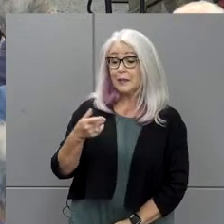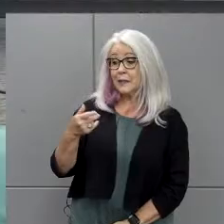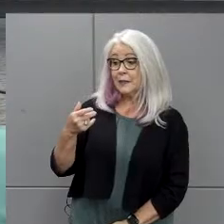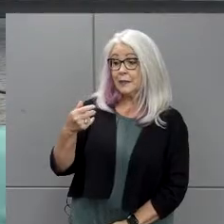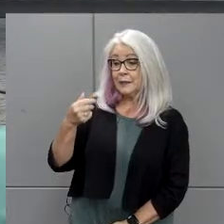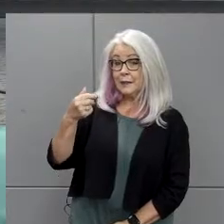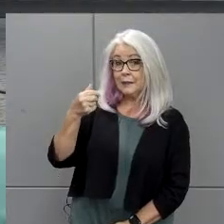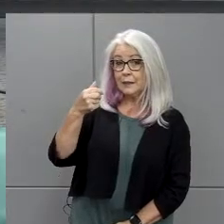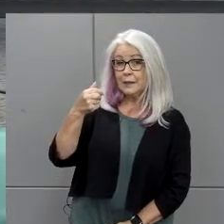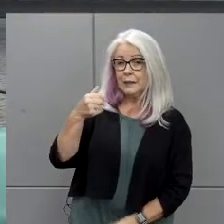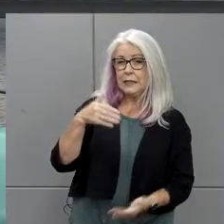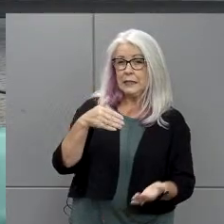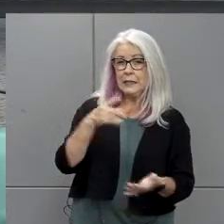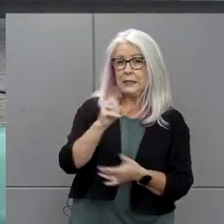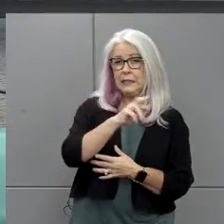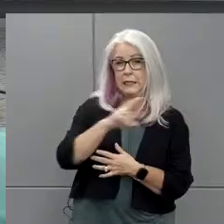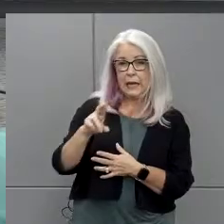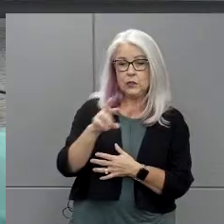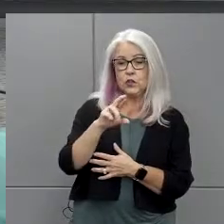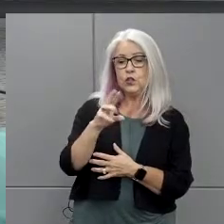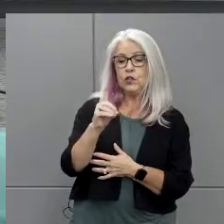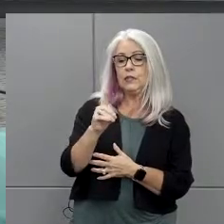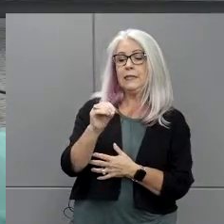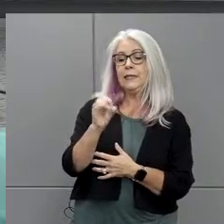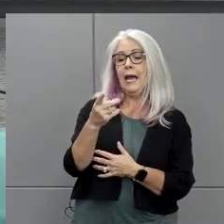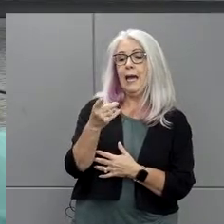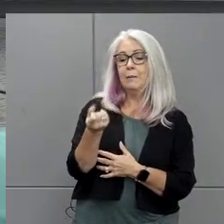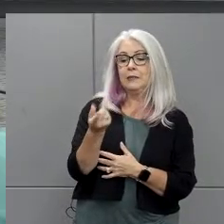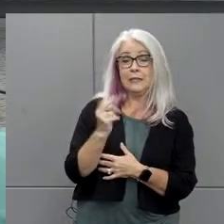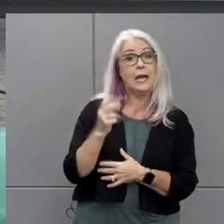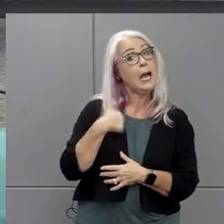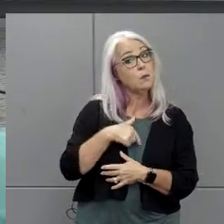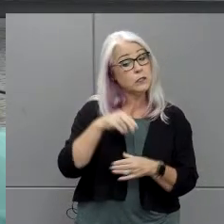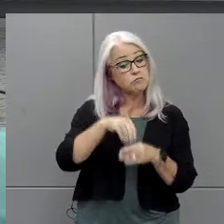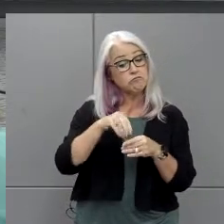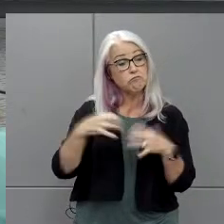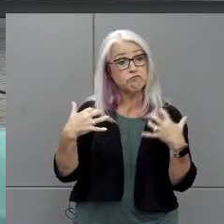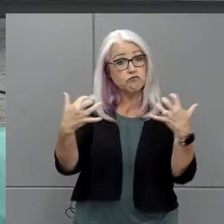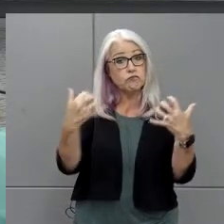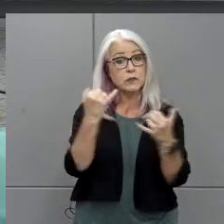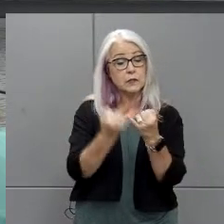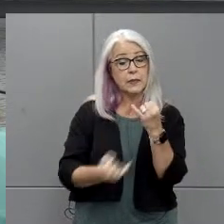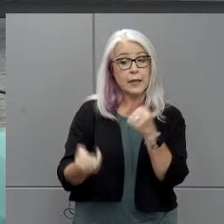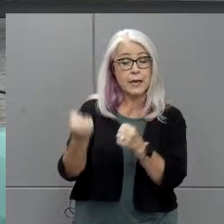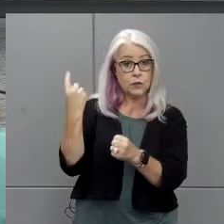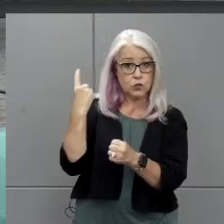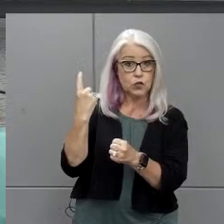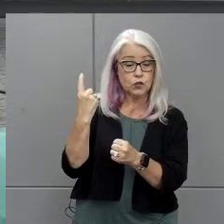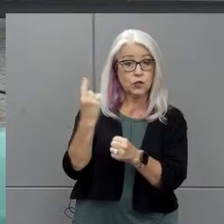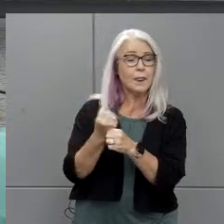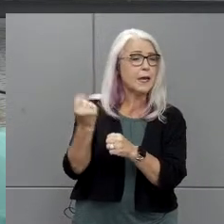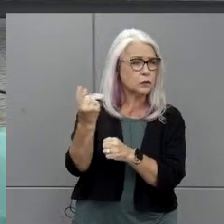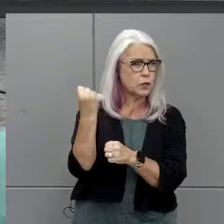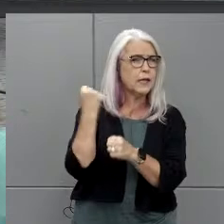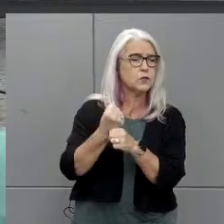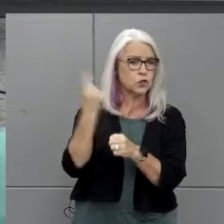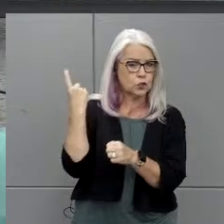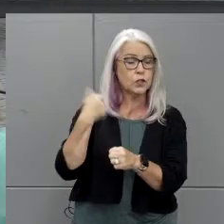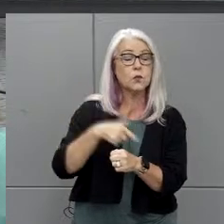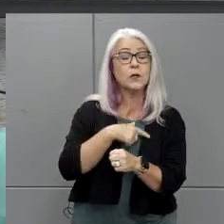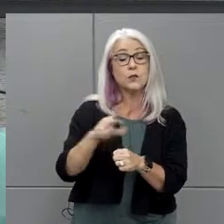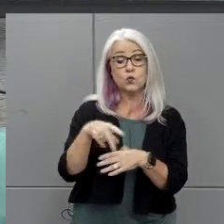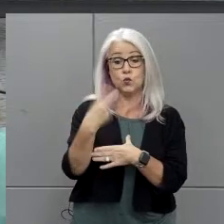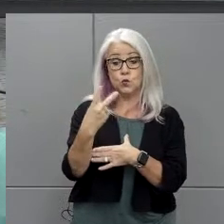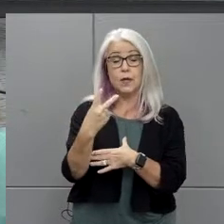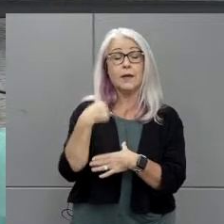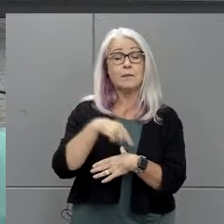I was in the audience last year when the motion went out, where 2 times, I believe, the motion